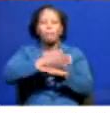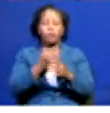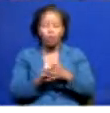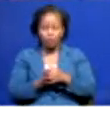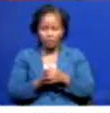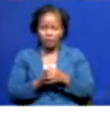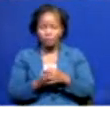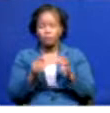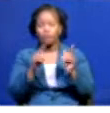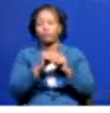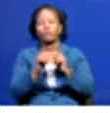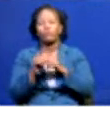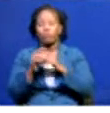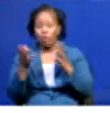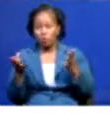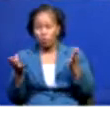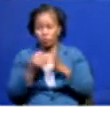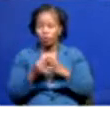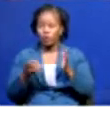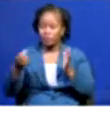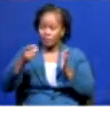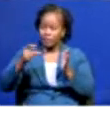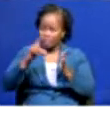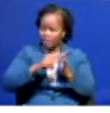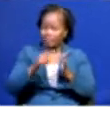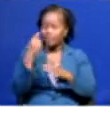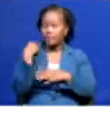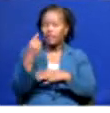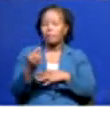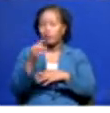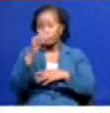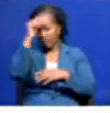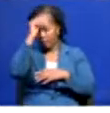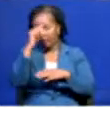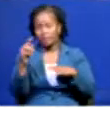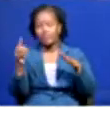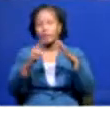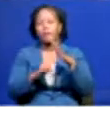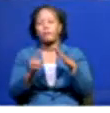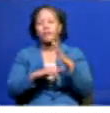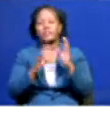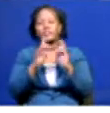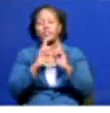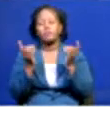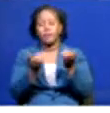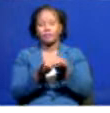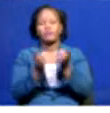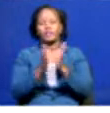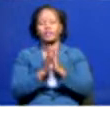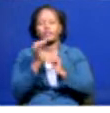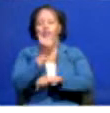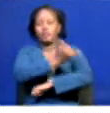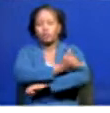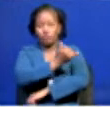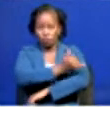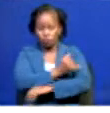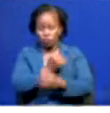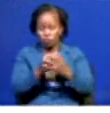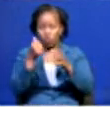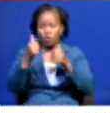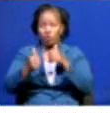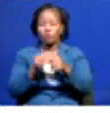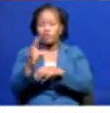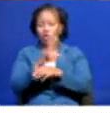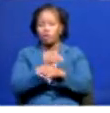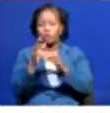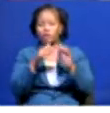Additionally, an increasing number of government ministries, departments, and agencies are taking up the